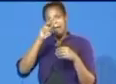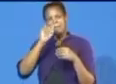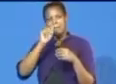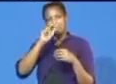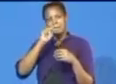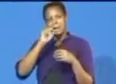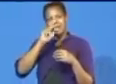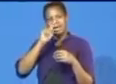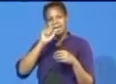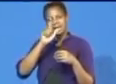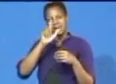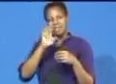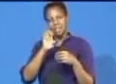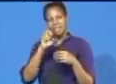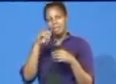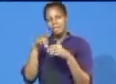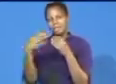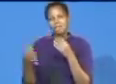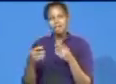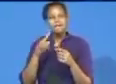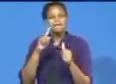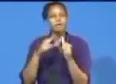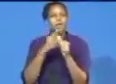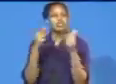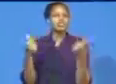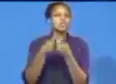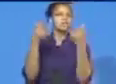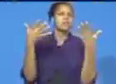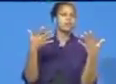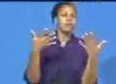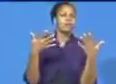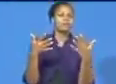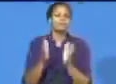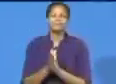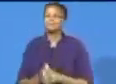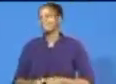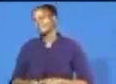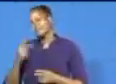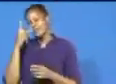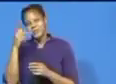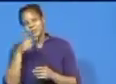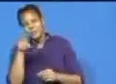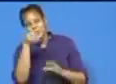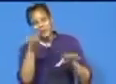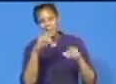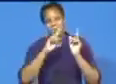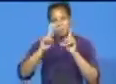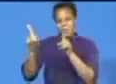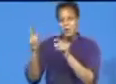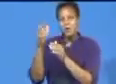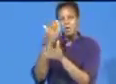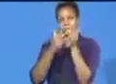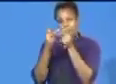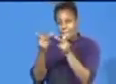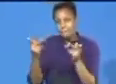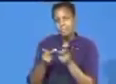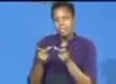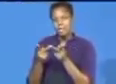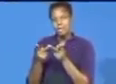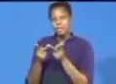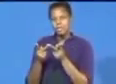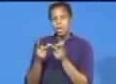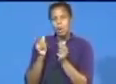first challenge was to go over. You see, you can go someplace with some folk who've got